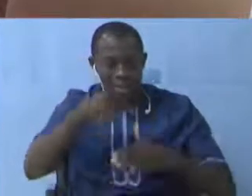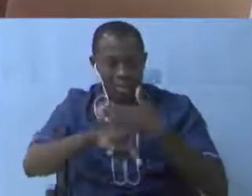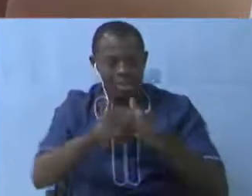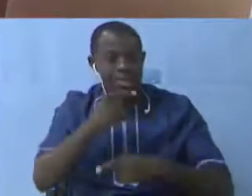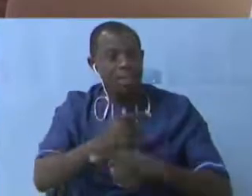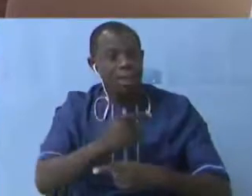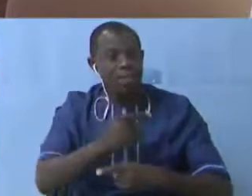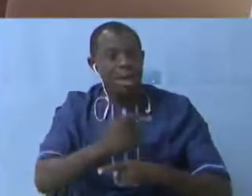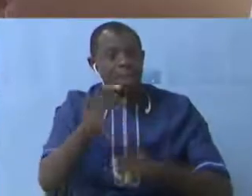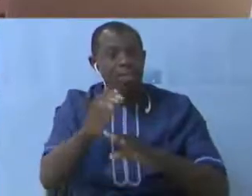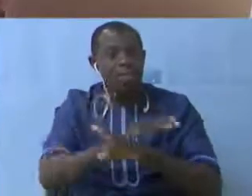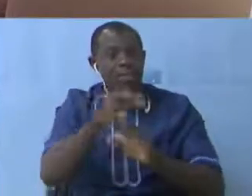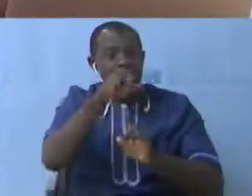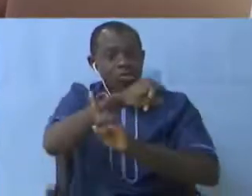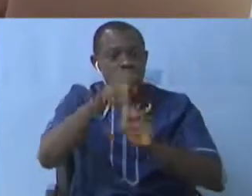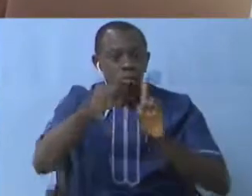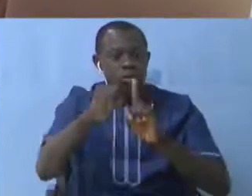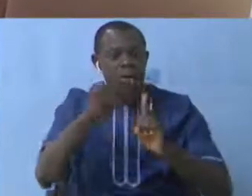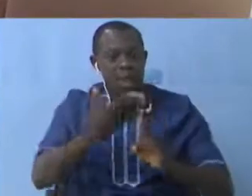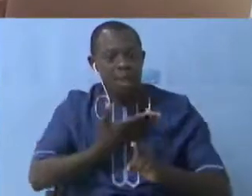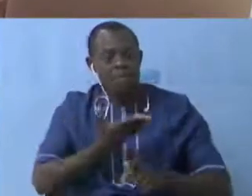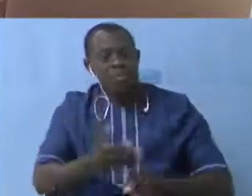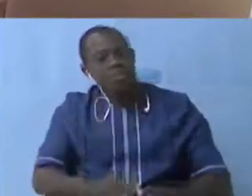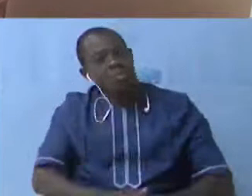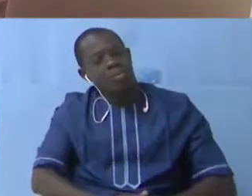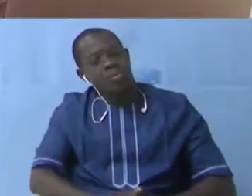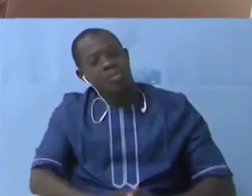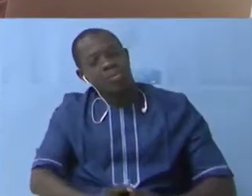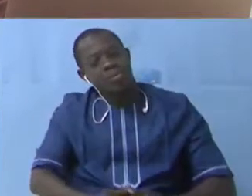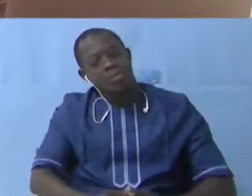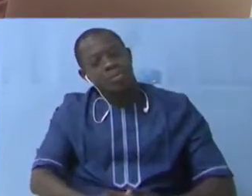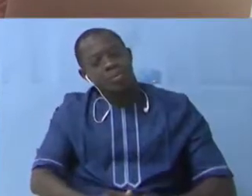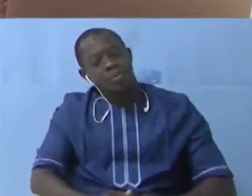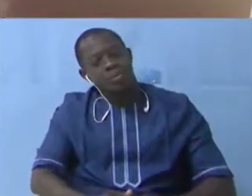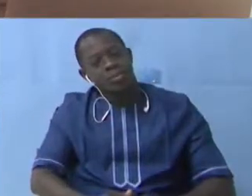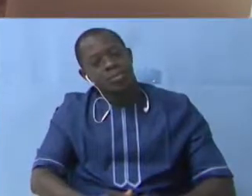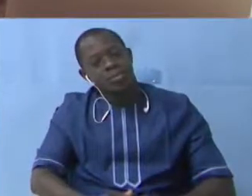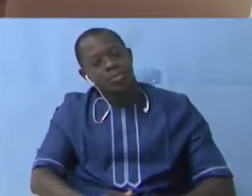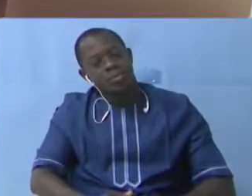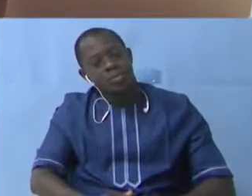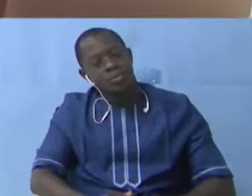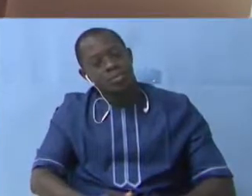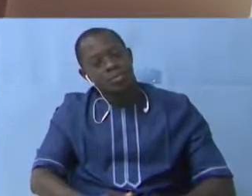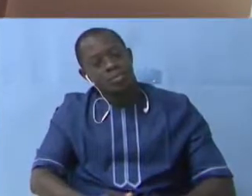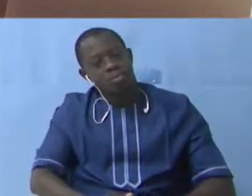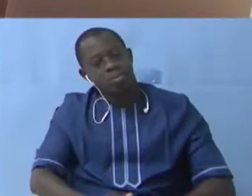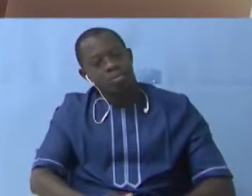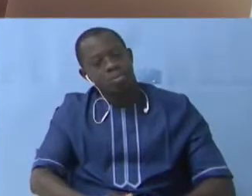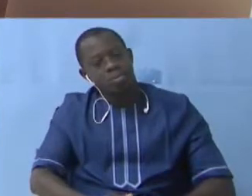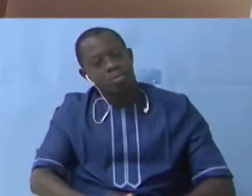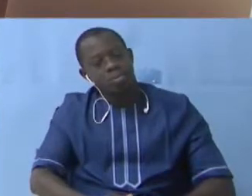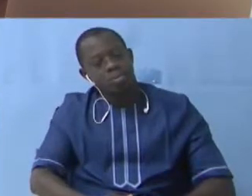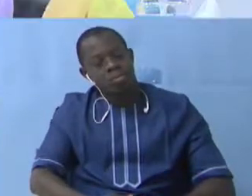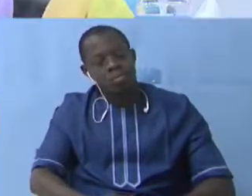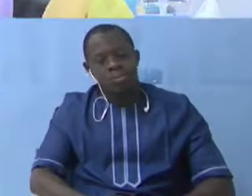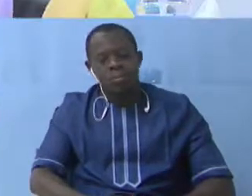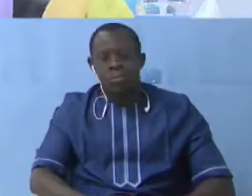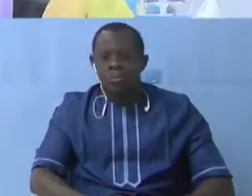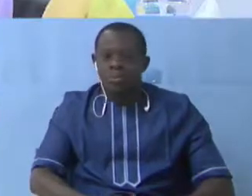jamono jooju naka la réew mi meloon jamono bi nga buggee dugal nag mbiri liggéey Article 19 fii ci biir réewi